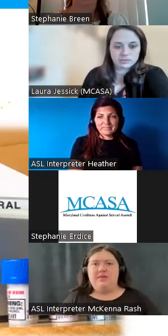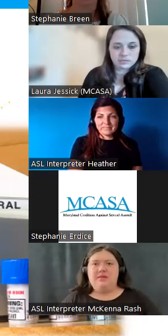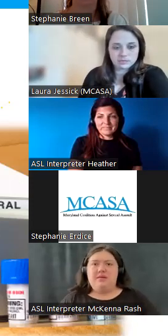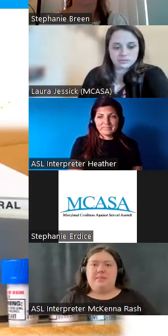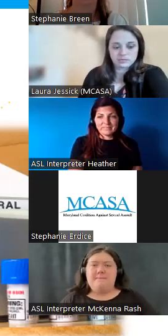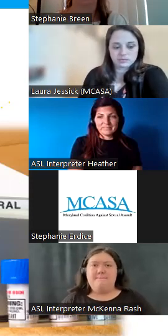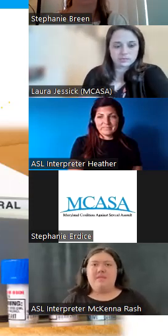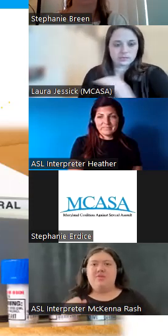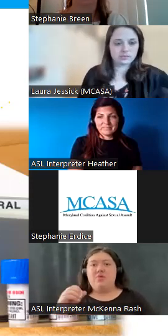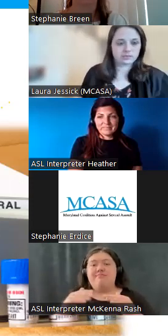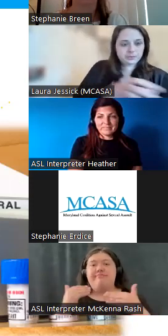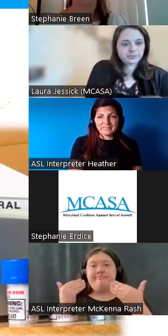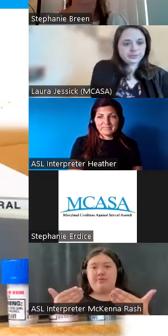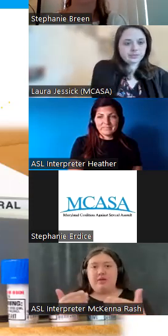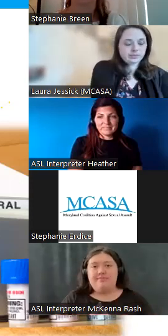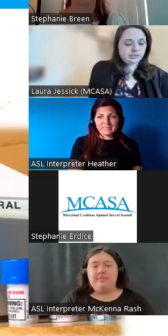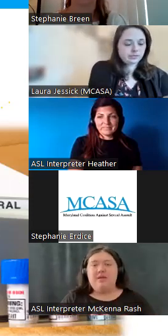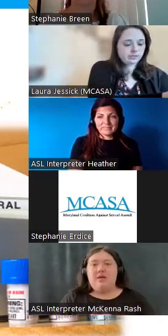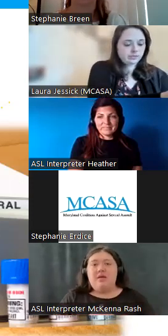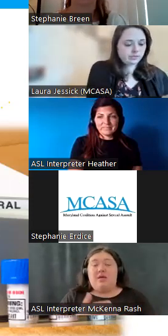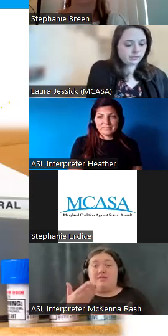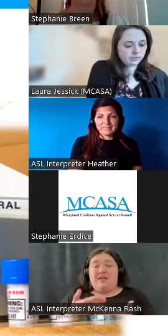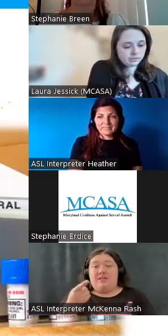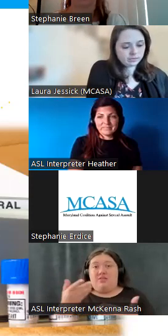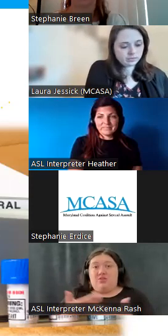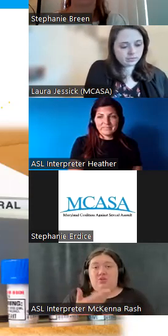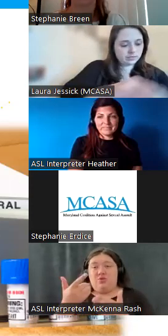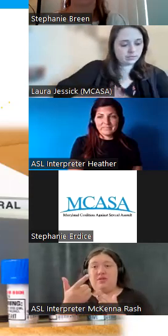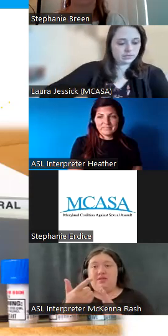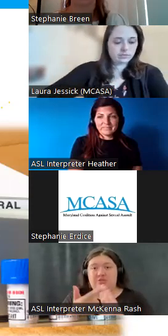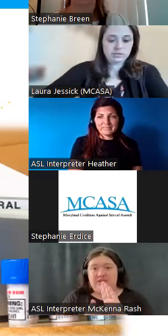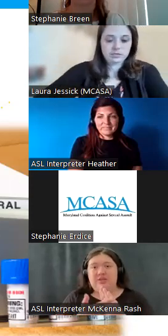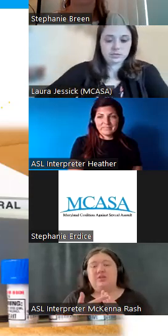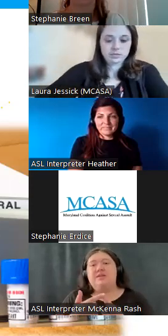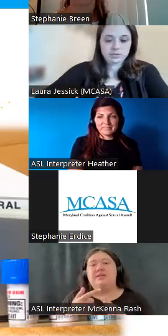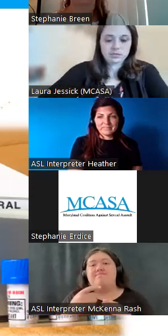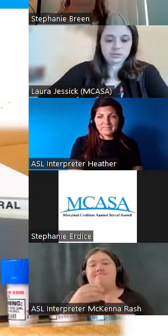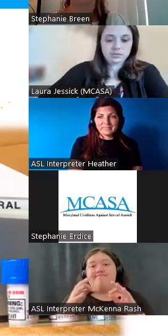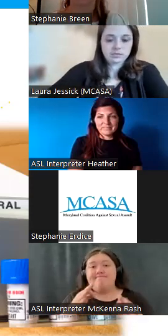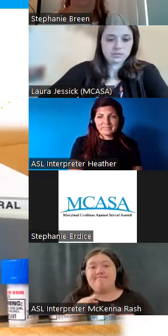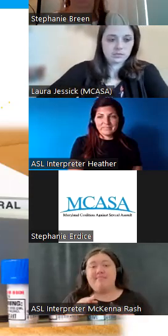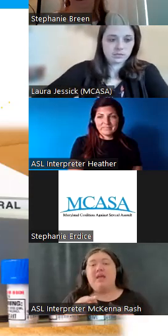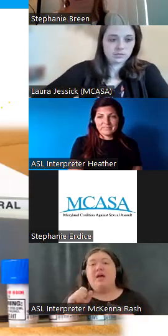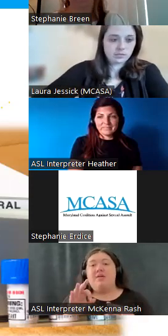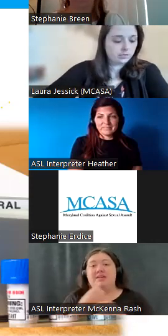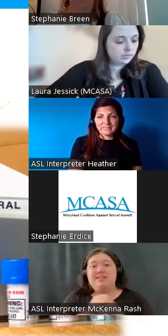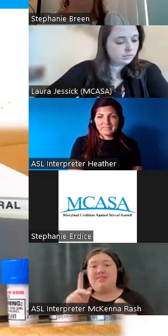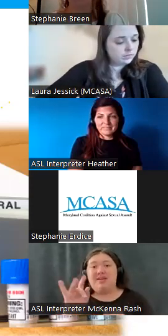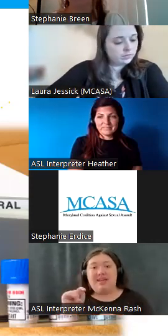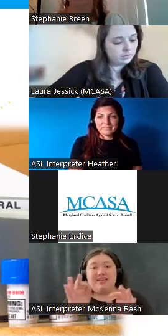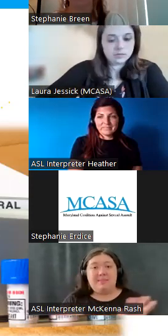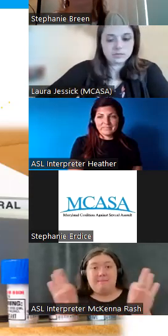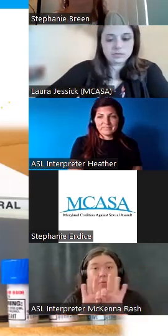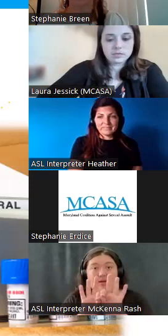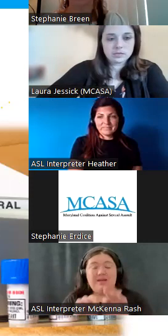So moving on, the fact that this new legislation includes a definition of SAEK kits is very important.